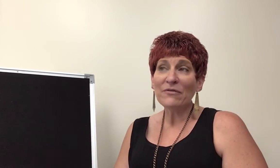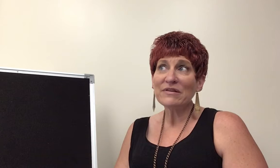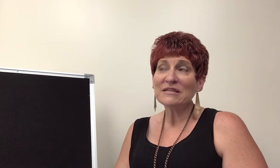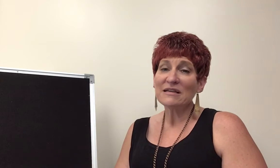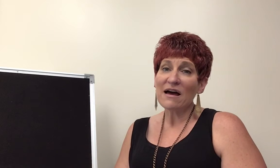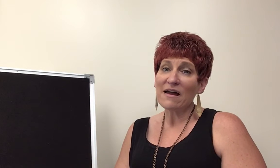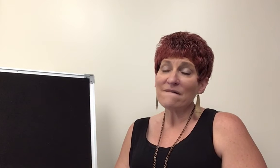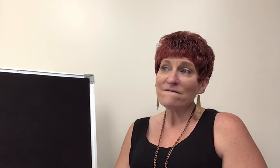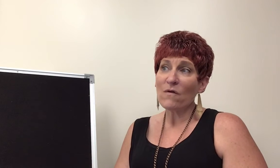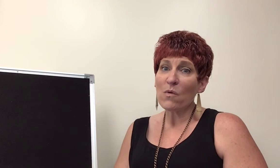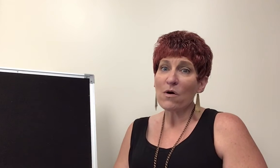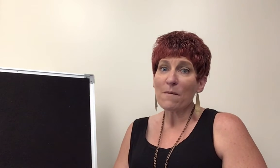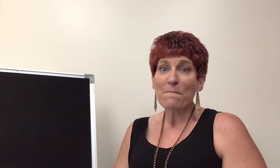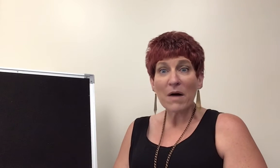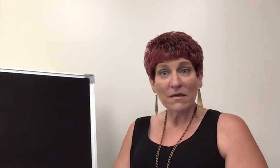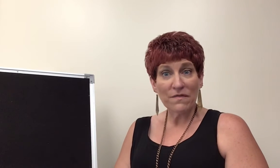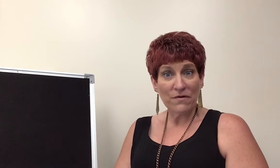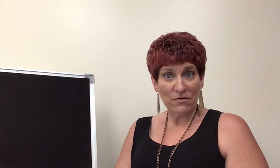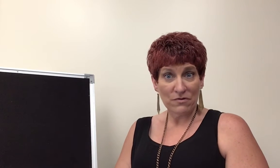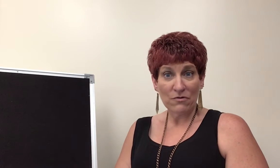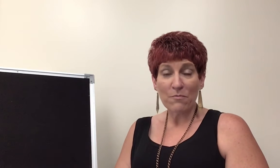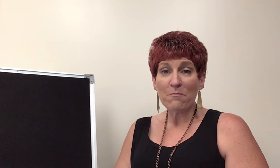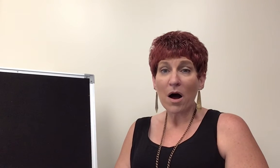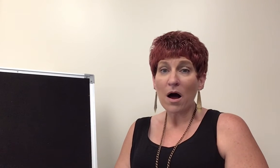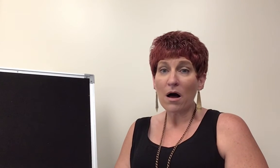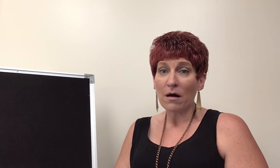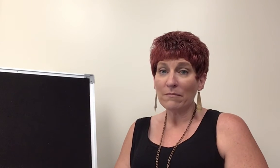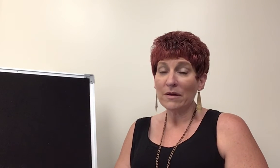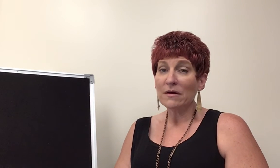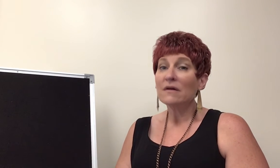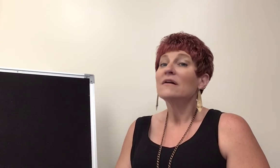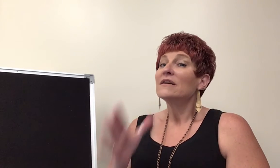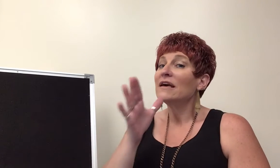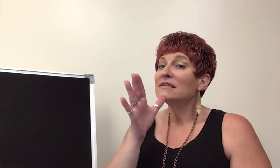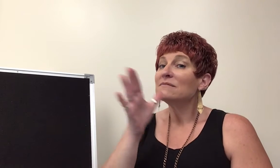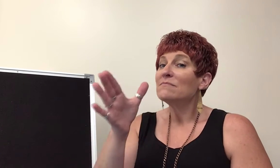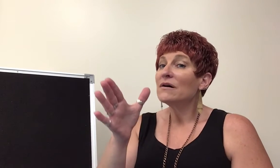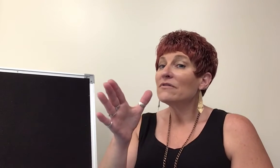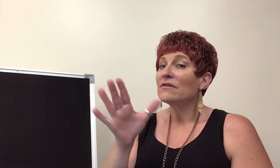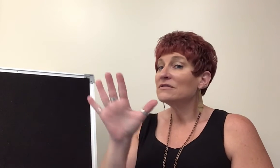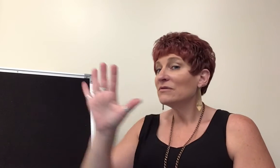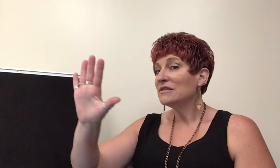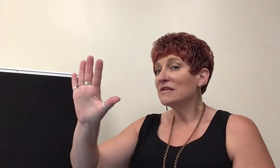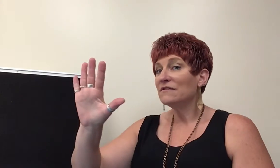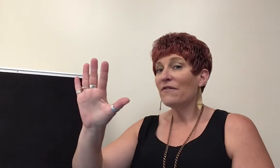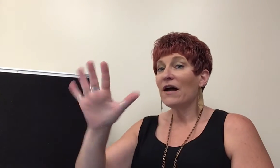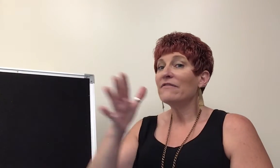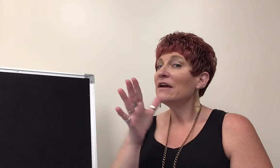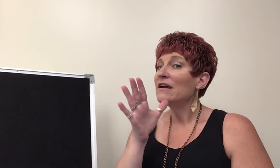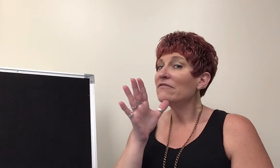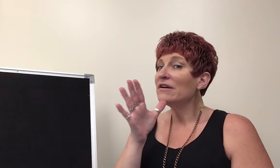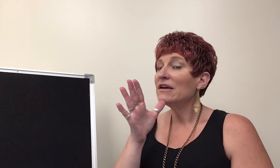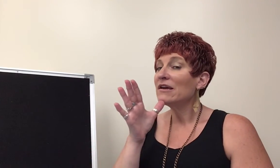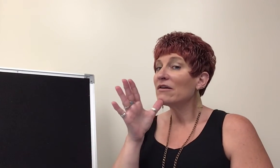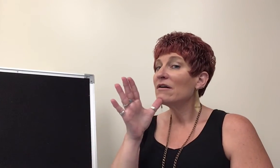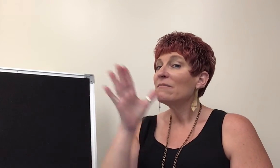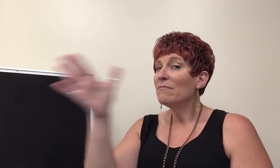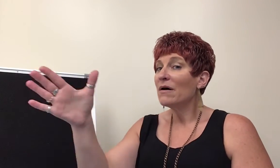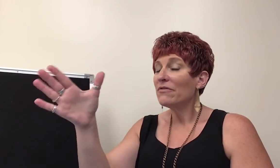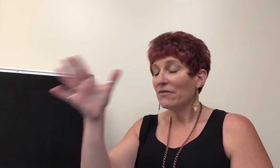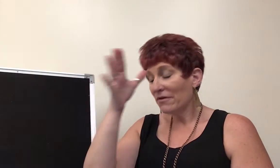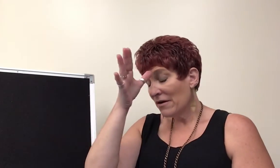How about the sign for mother or mom? Yes, mother. So it's this five hand right